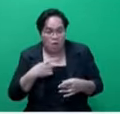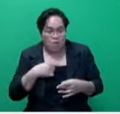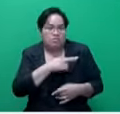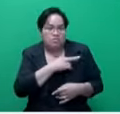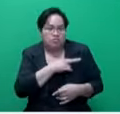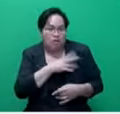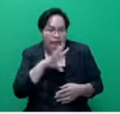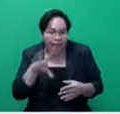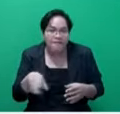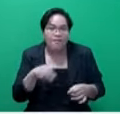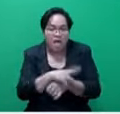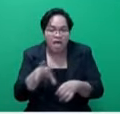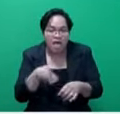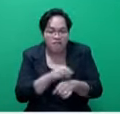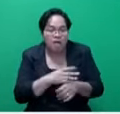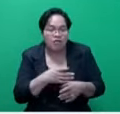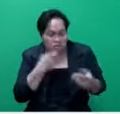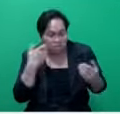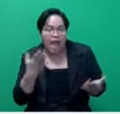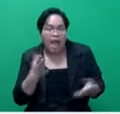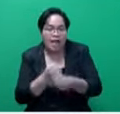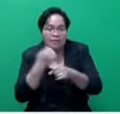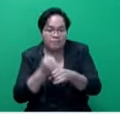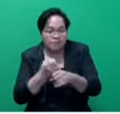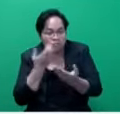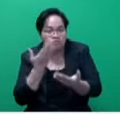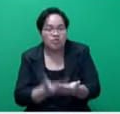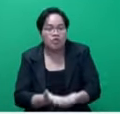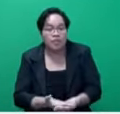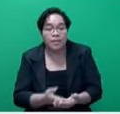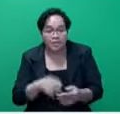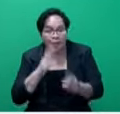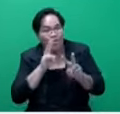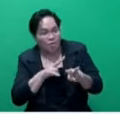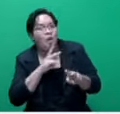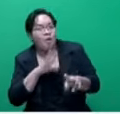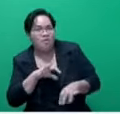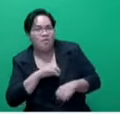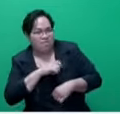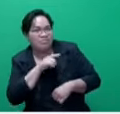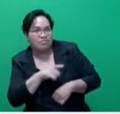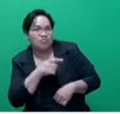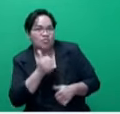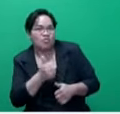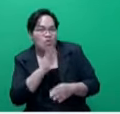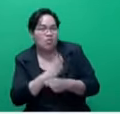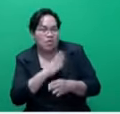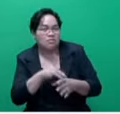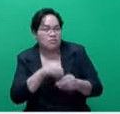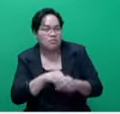and timelines for major building approvals, which is a key indicator of economic confidence. From January to